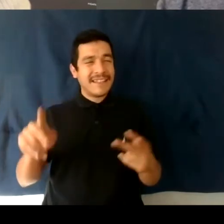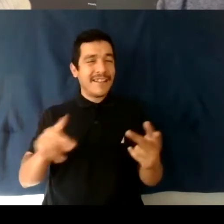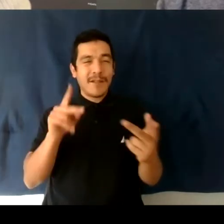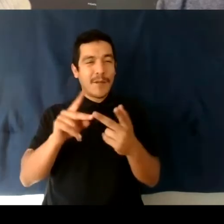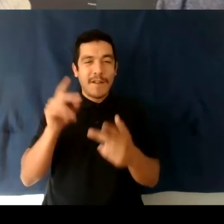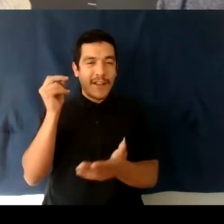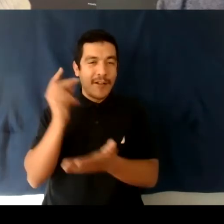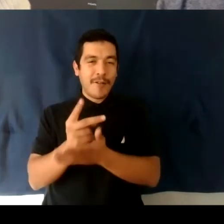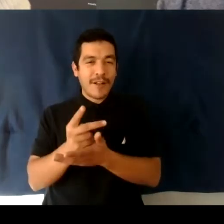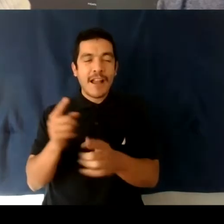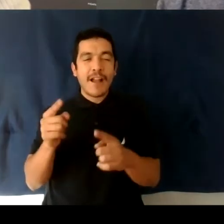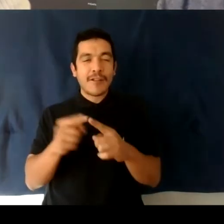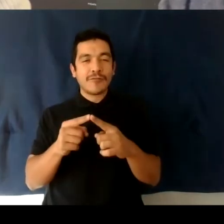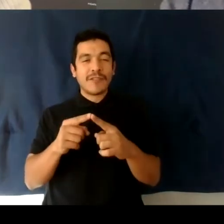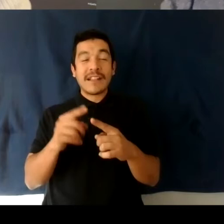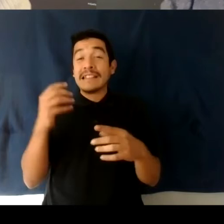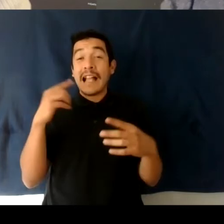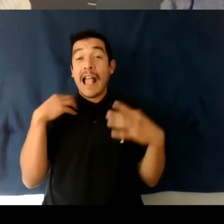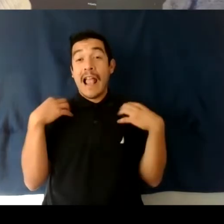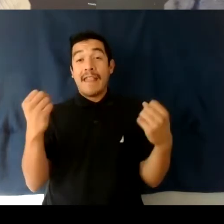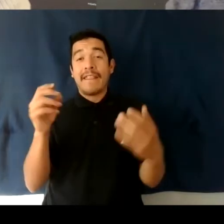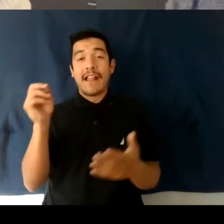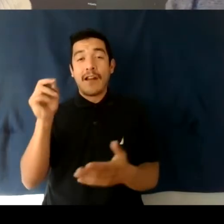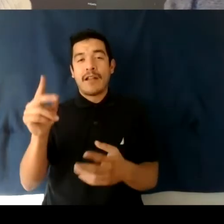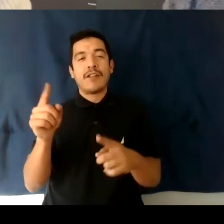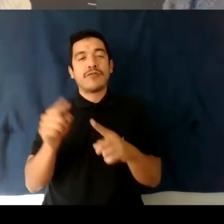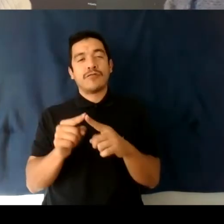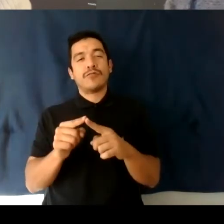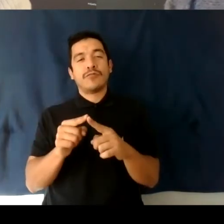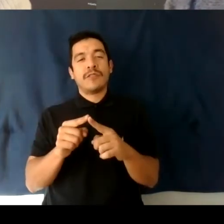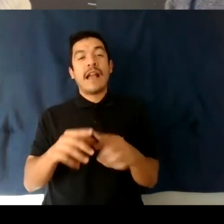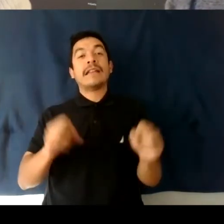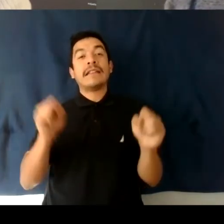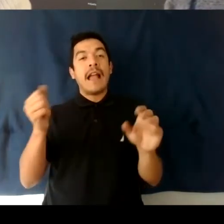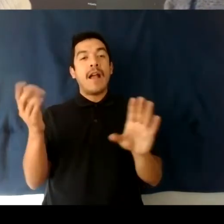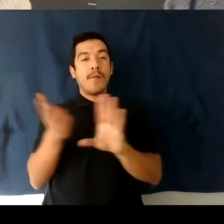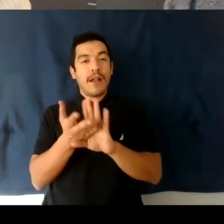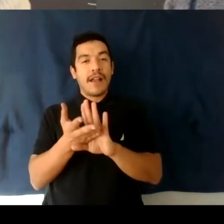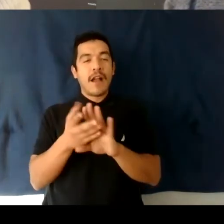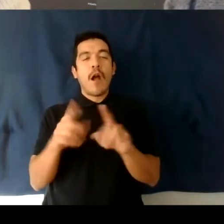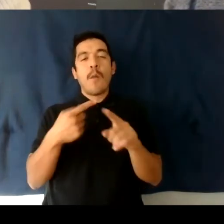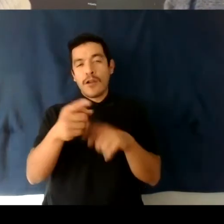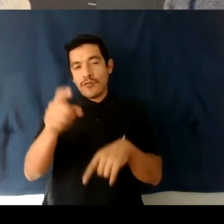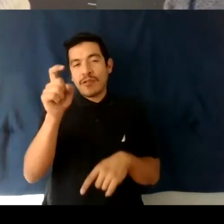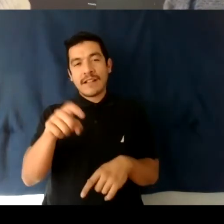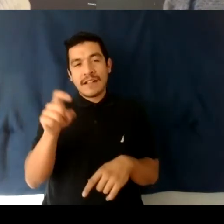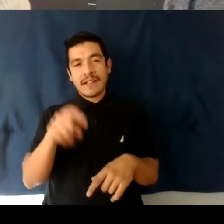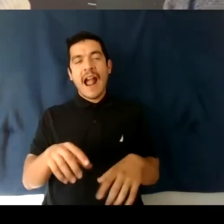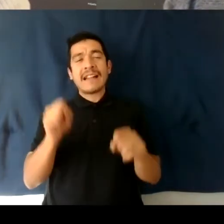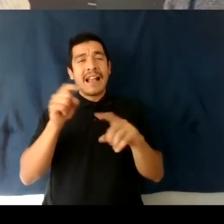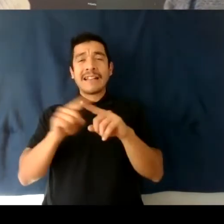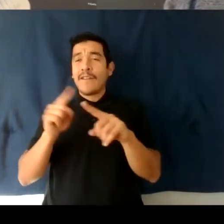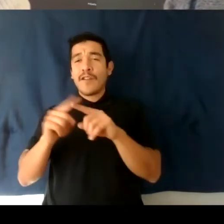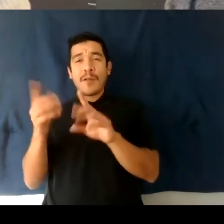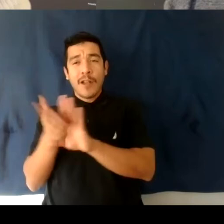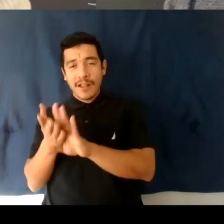it is healthy and okay to take a break when you need it, take multiple